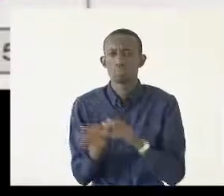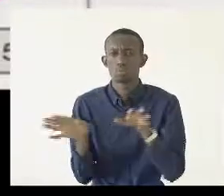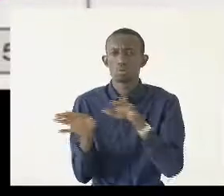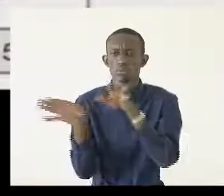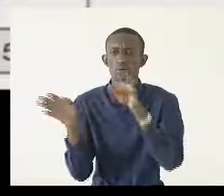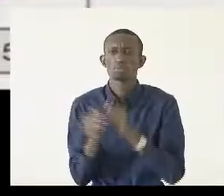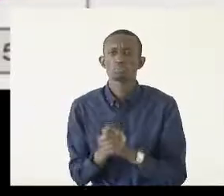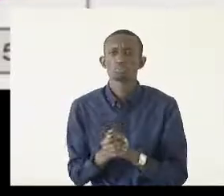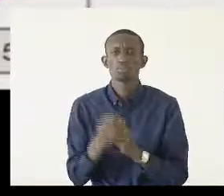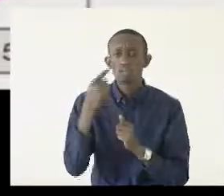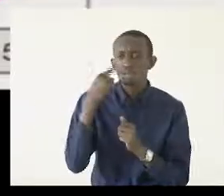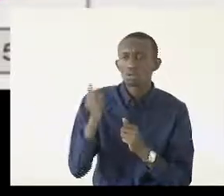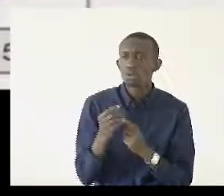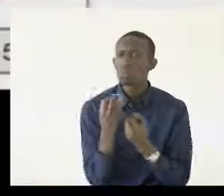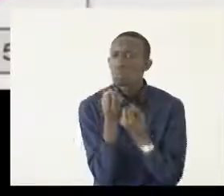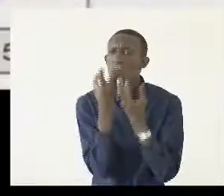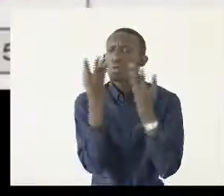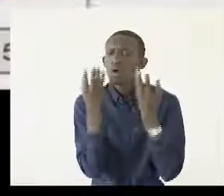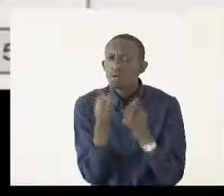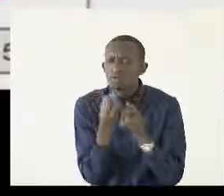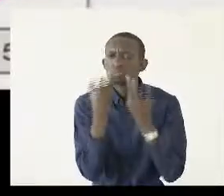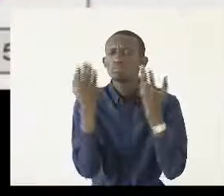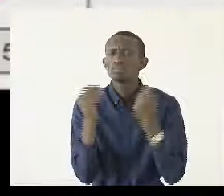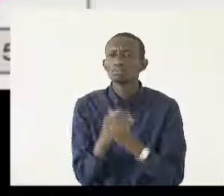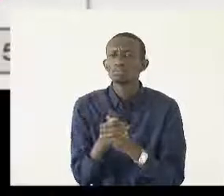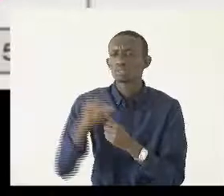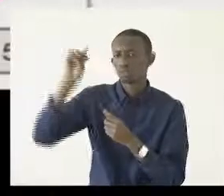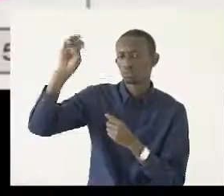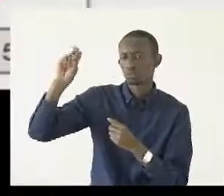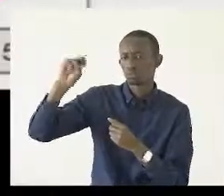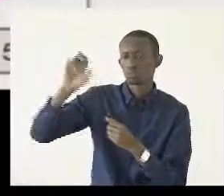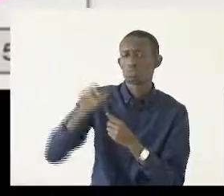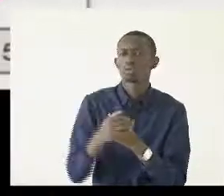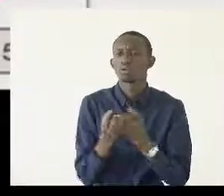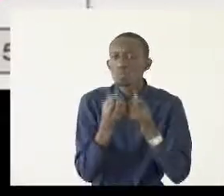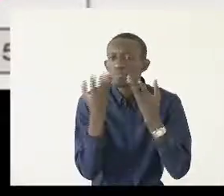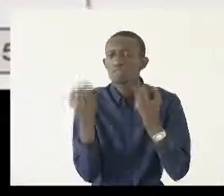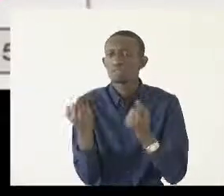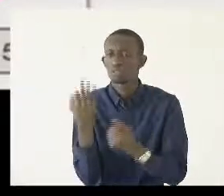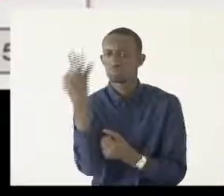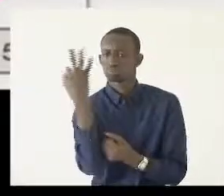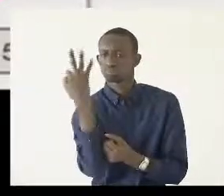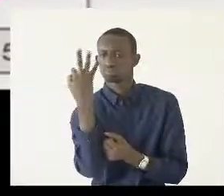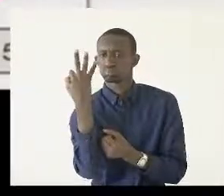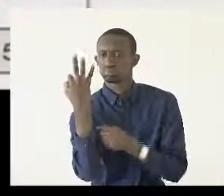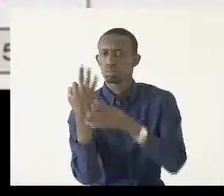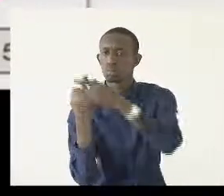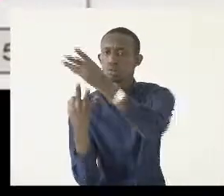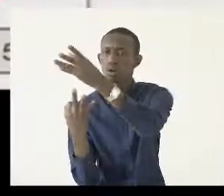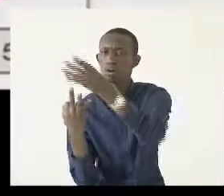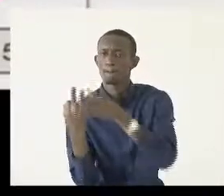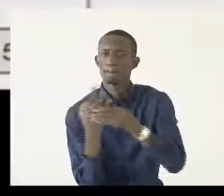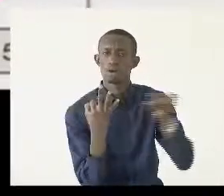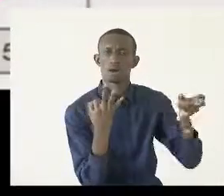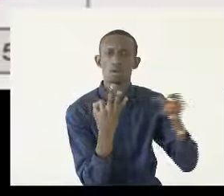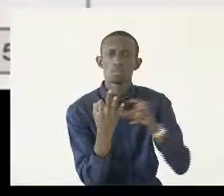flowers, monocots have flowers which are in multiples of 3. You see, this is 1,